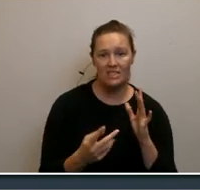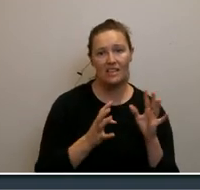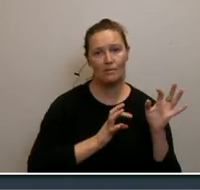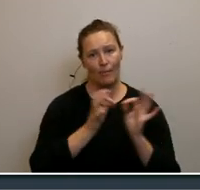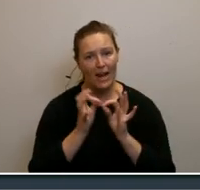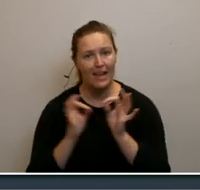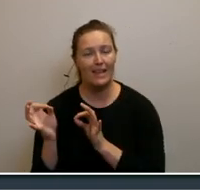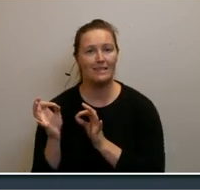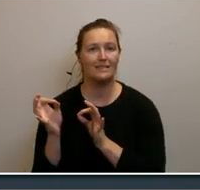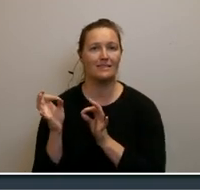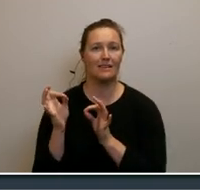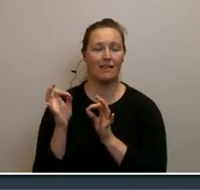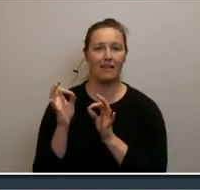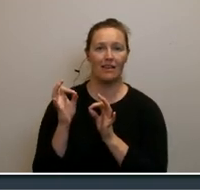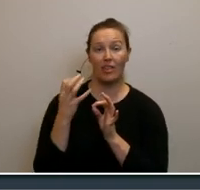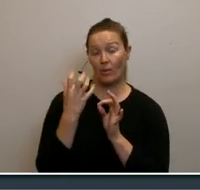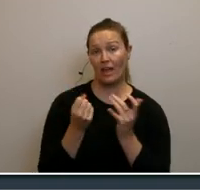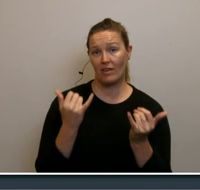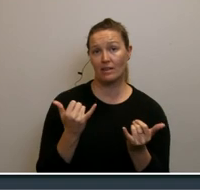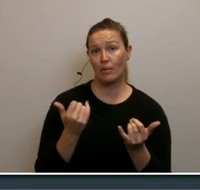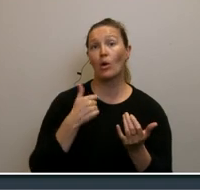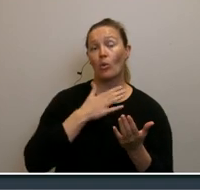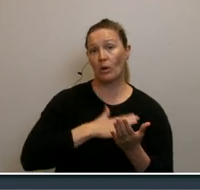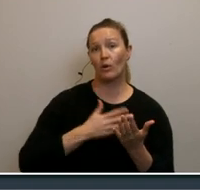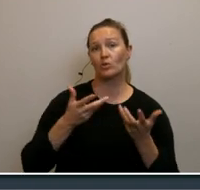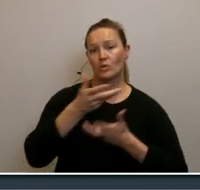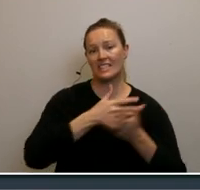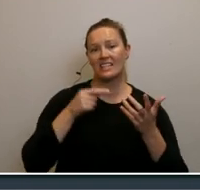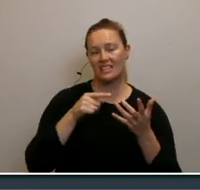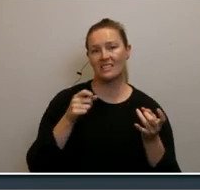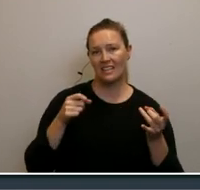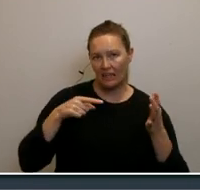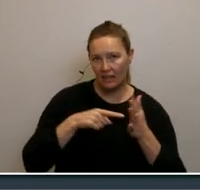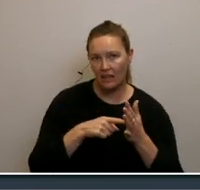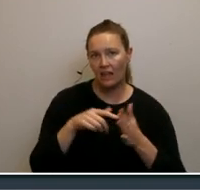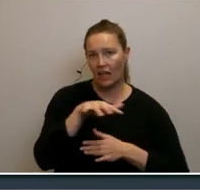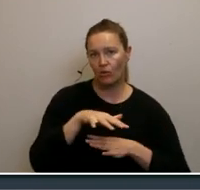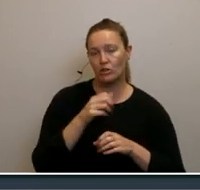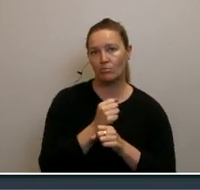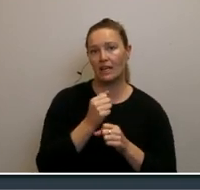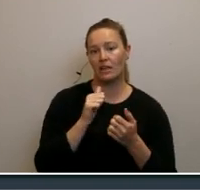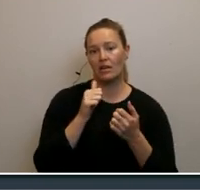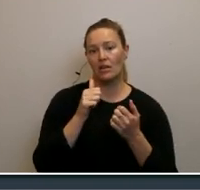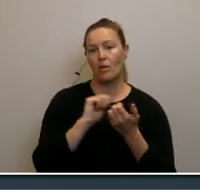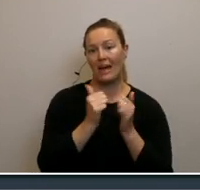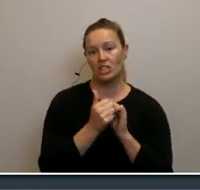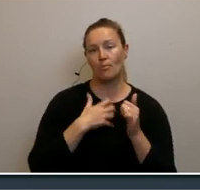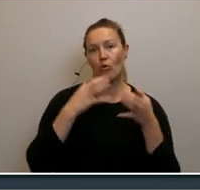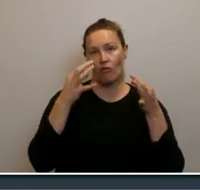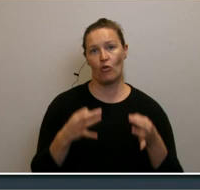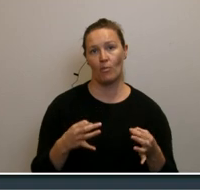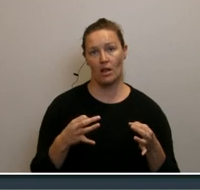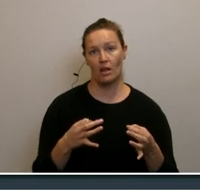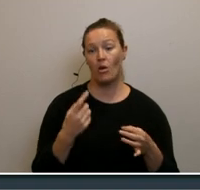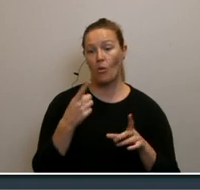plans, I guess, that are at play, and we would like to discuss this as a key area around formalising the partnership. Over